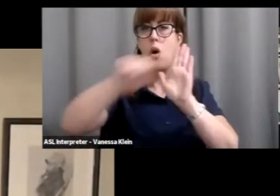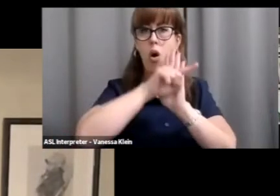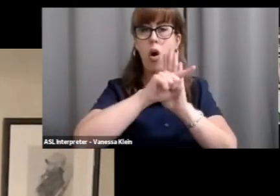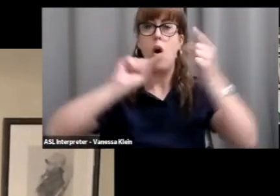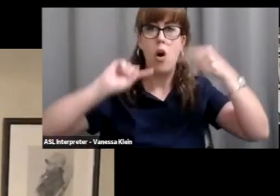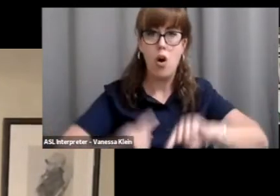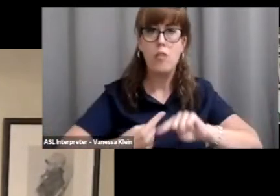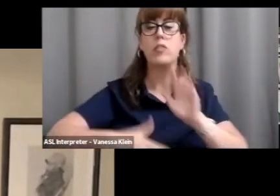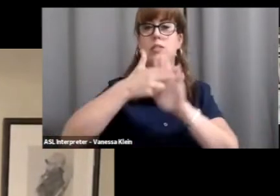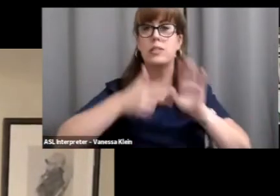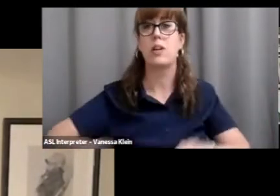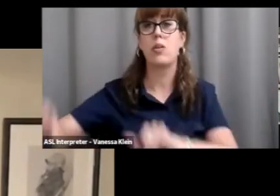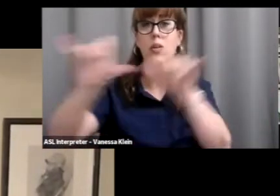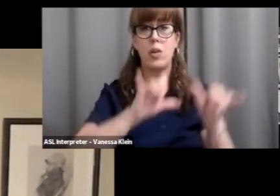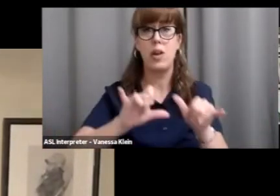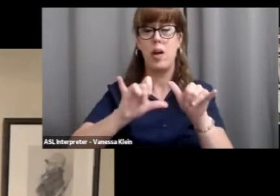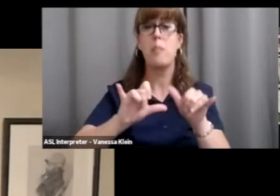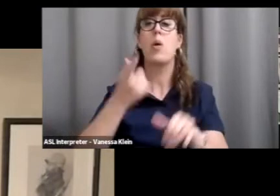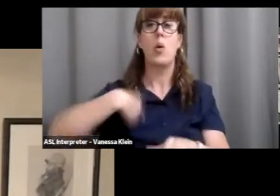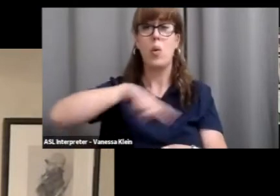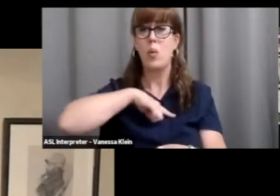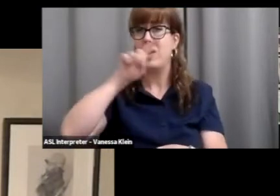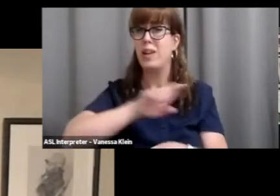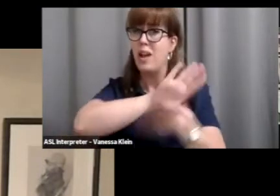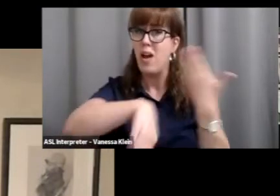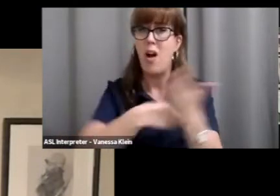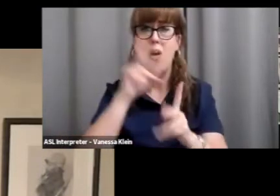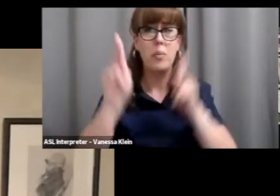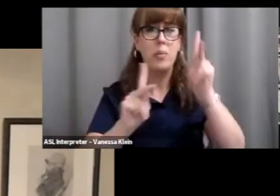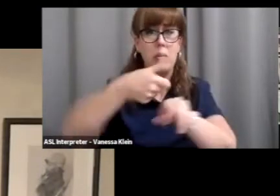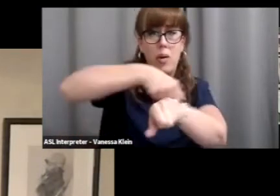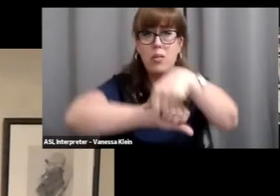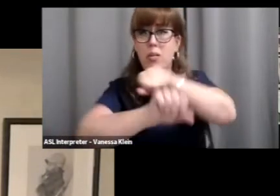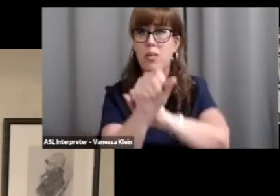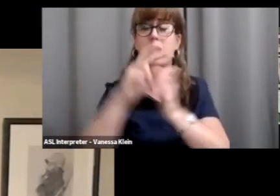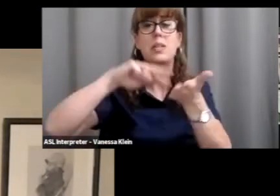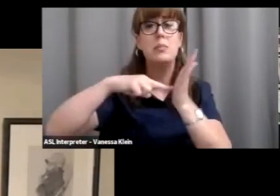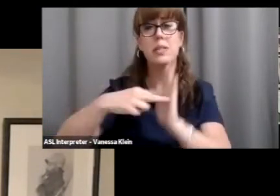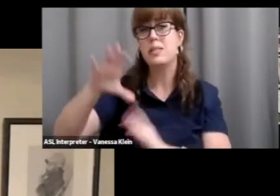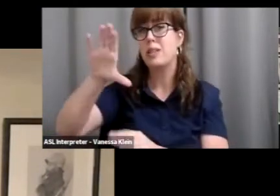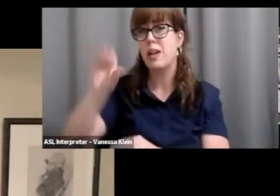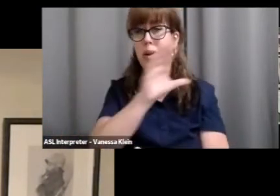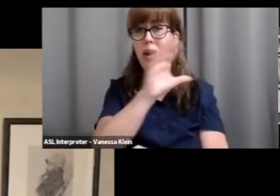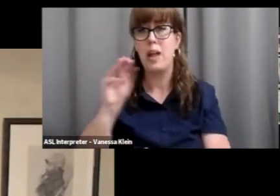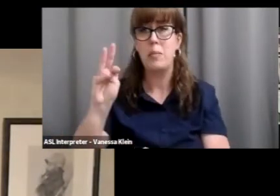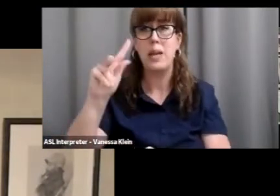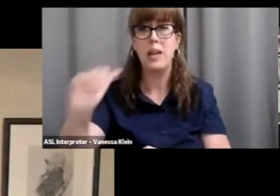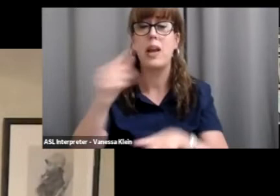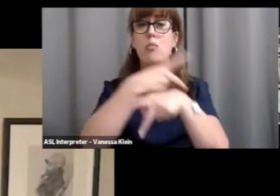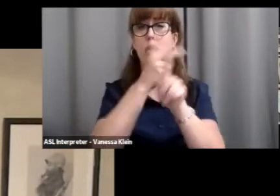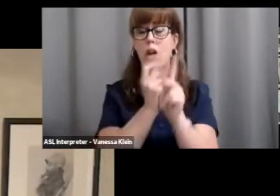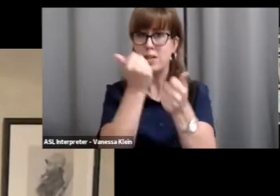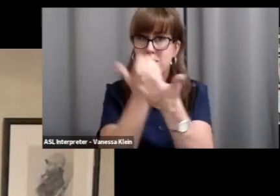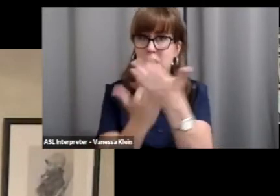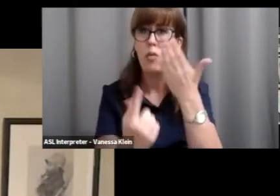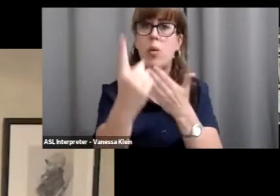deck. That includes companies through their advertising, media, marketing, and products. We need to